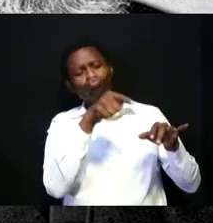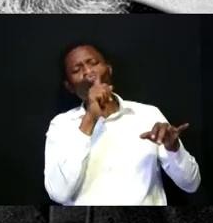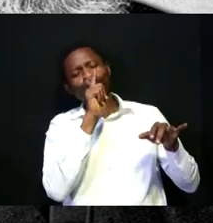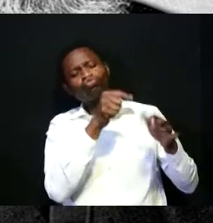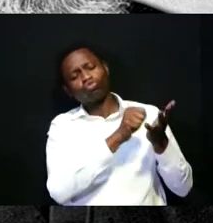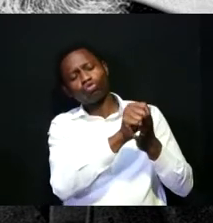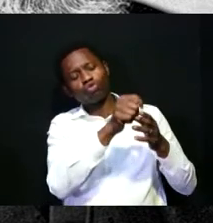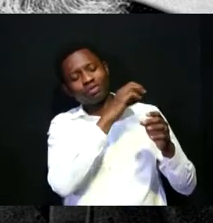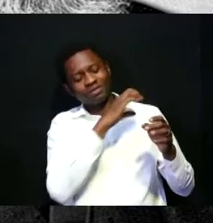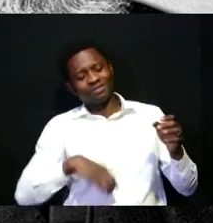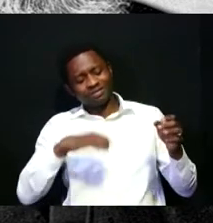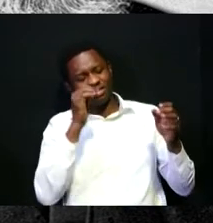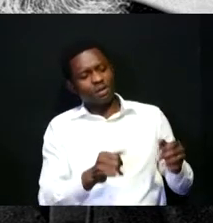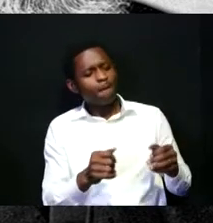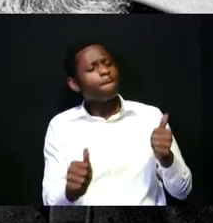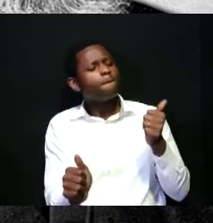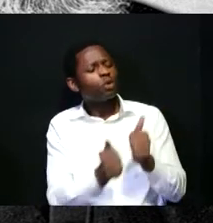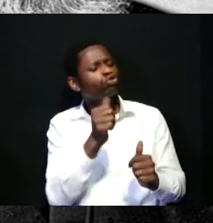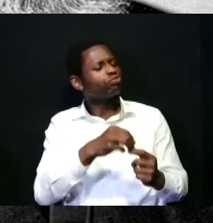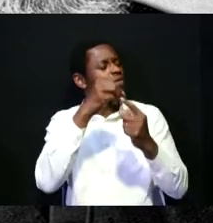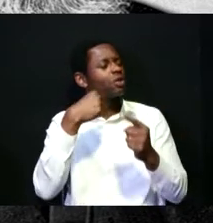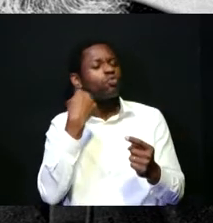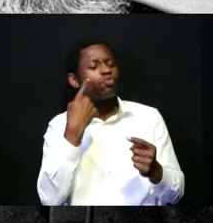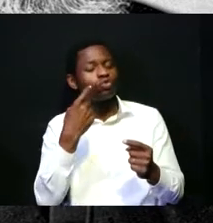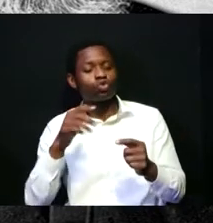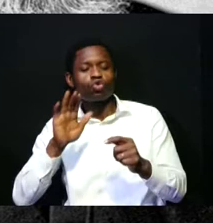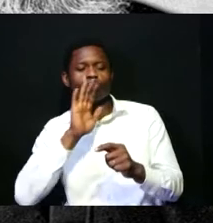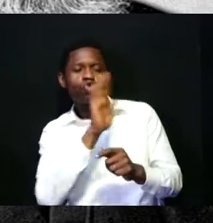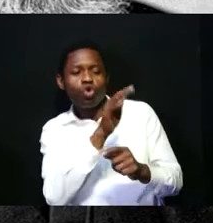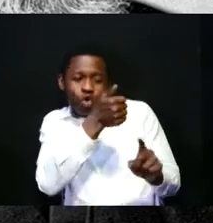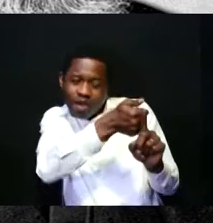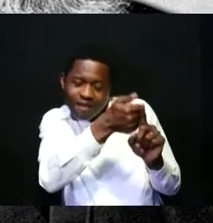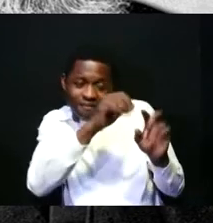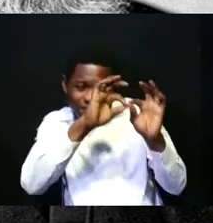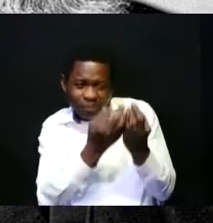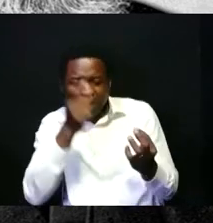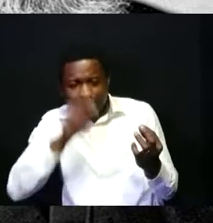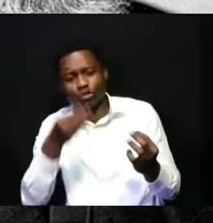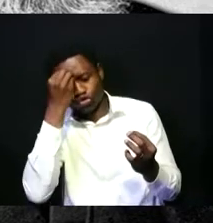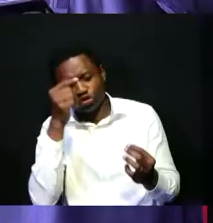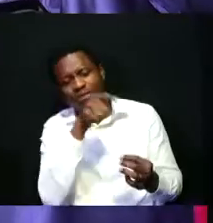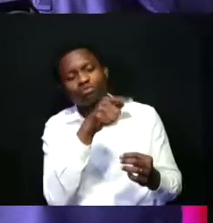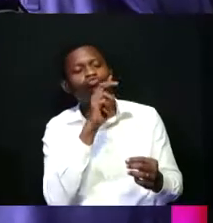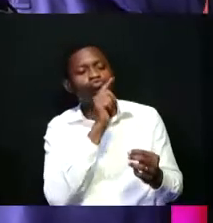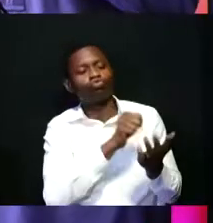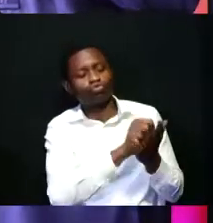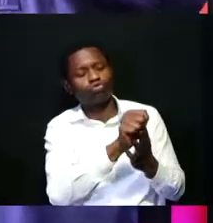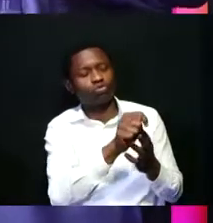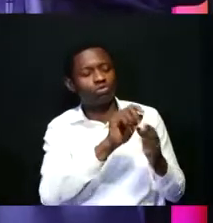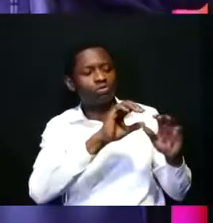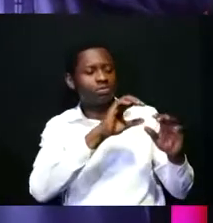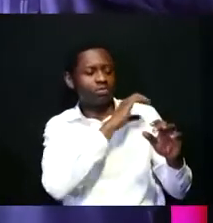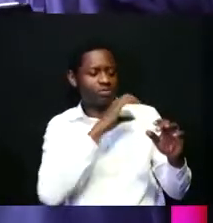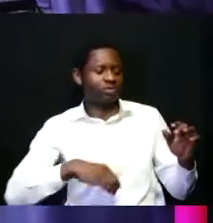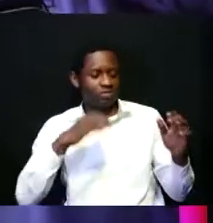ni. Most especially his family ought to know. Ni titiri no ne nebusuafo ese wo nyina wo hunu ye. And then we spend time talking